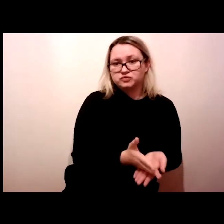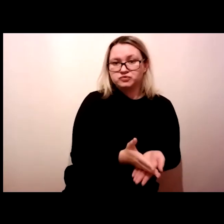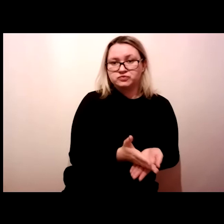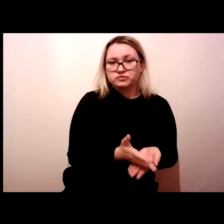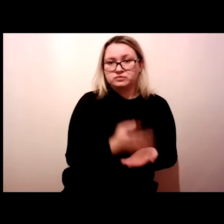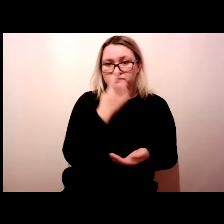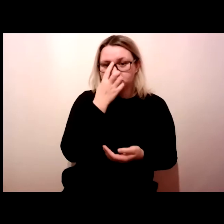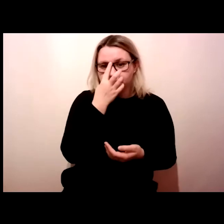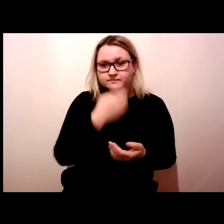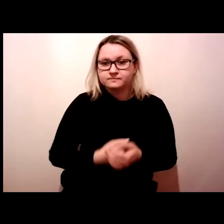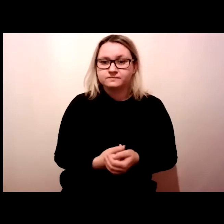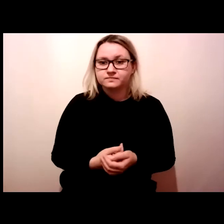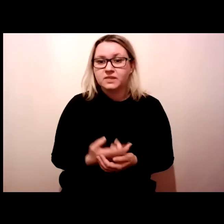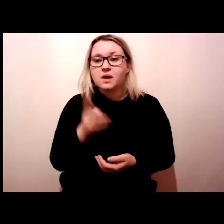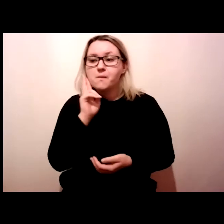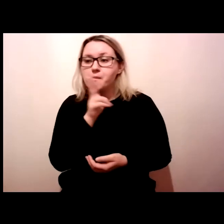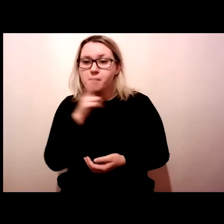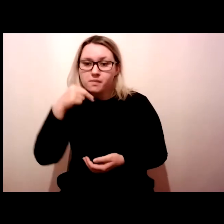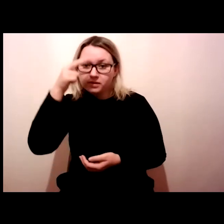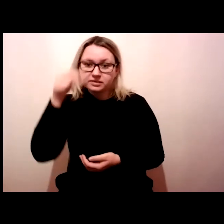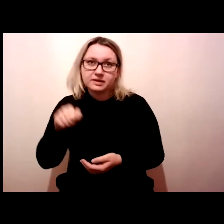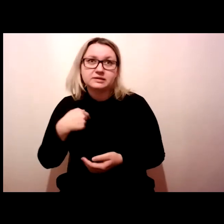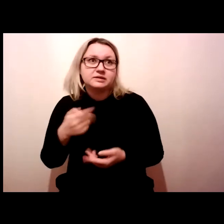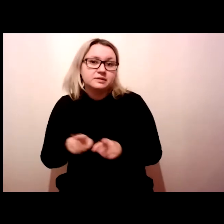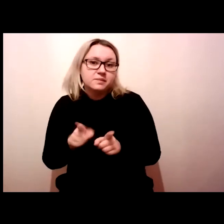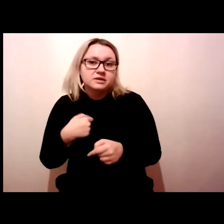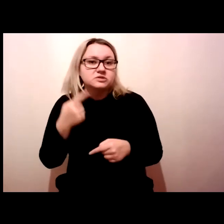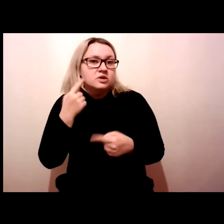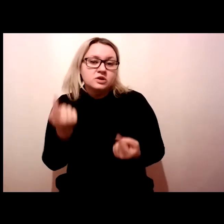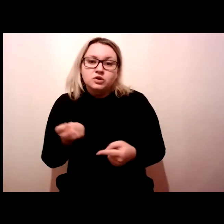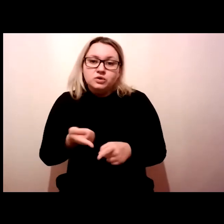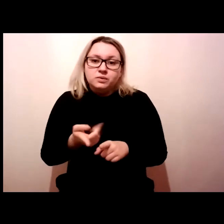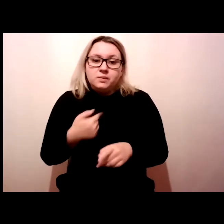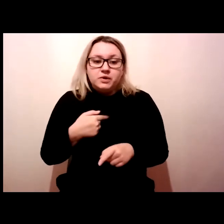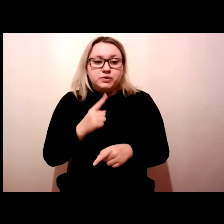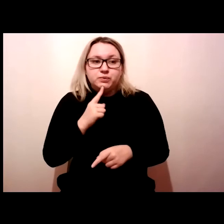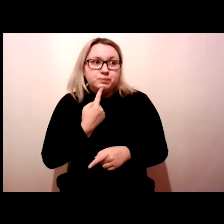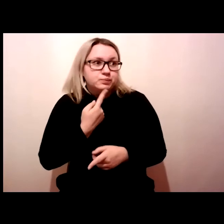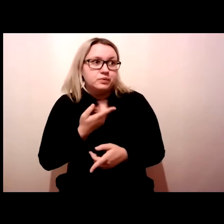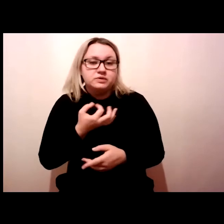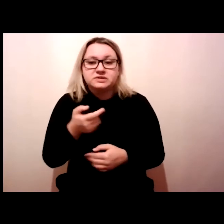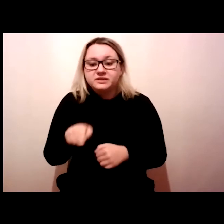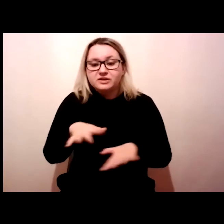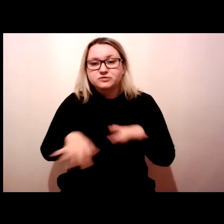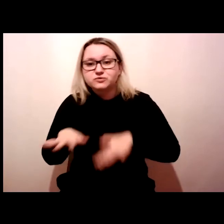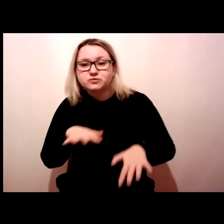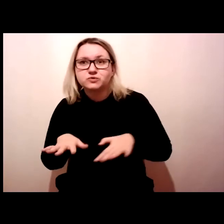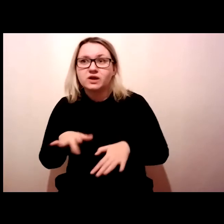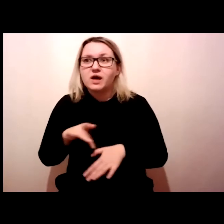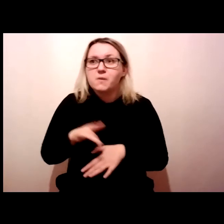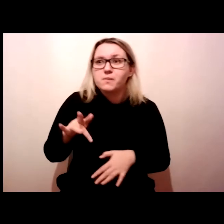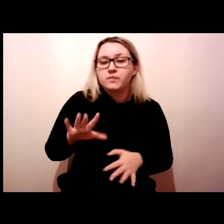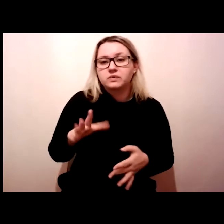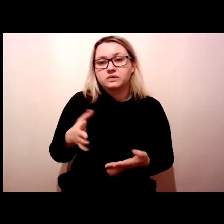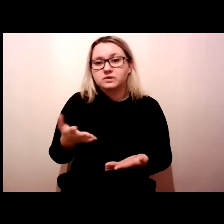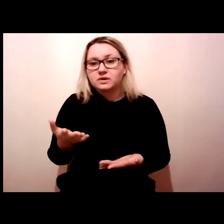problem, because in most Tėvams taip cases the pat, na, reactions nežinau, are not man acceptable. sunku net įsijausti į tą situaciją, kai tu As